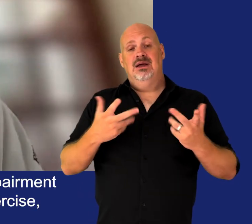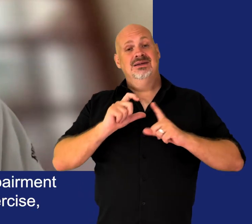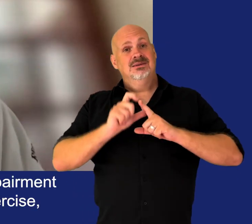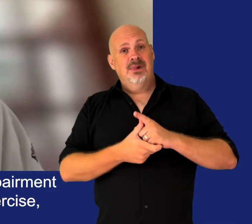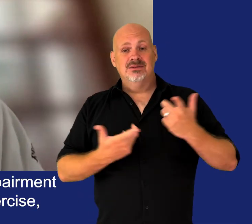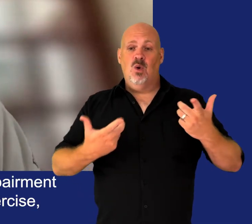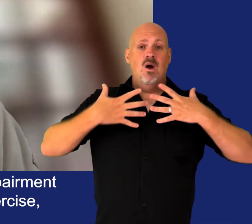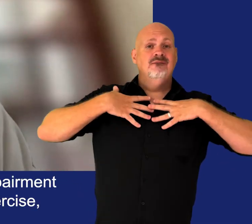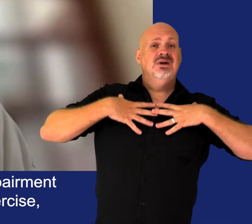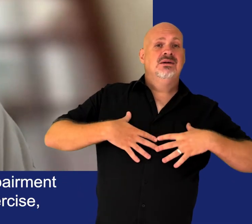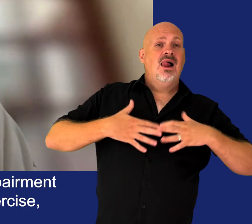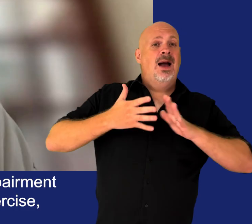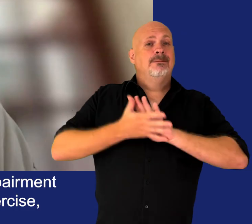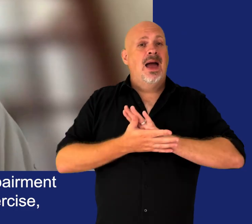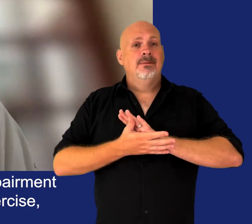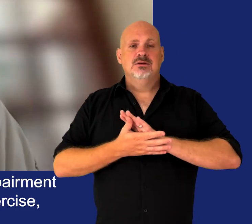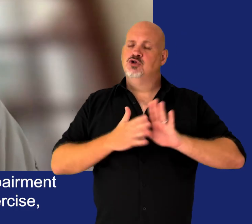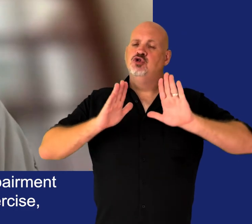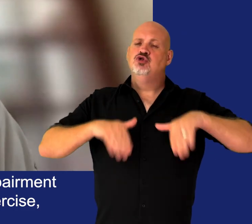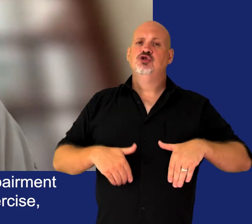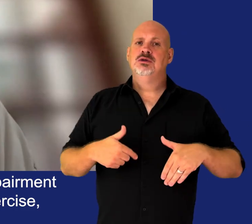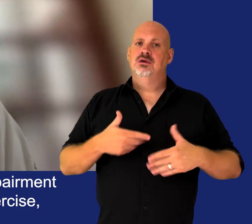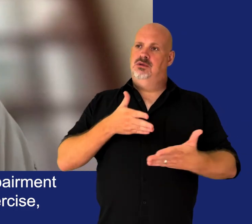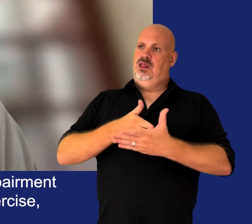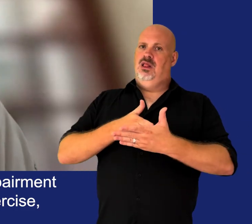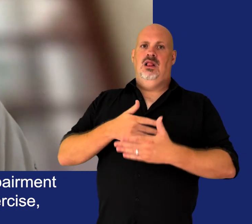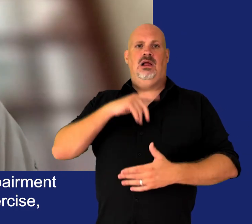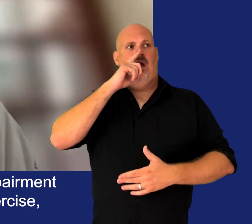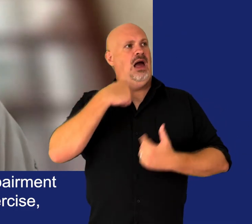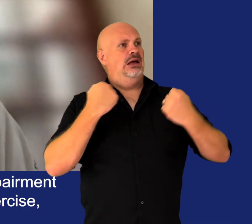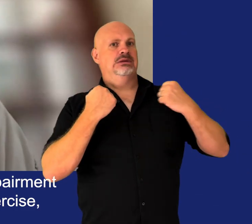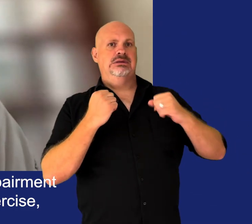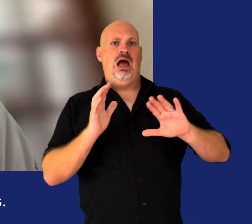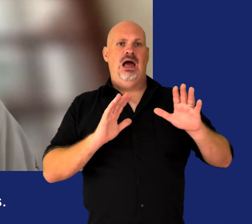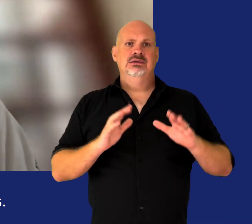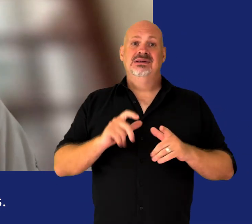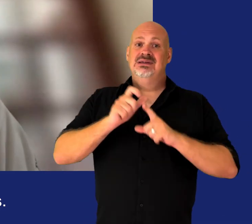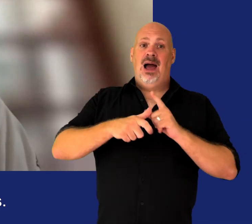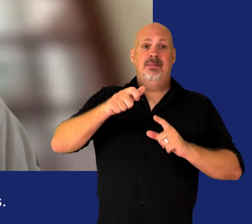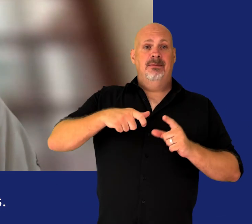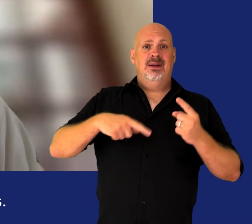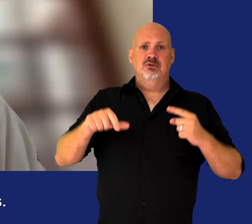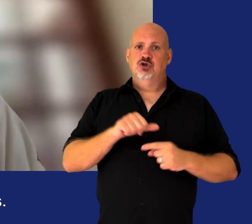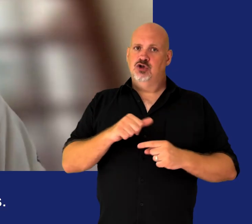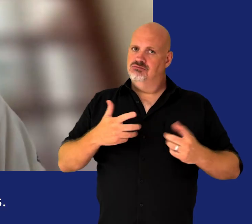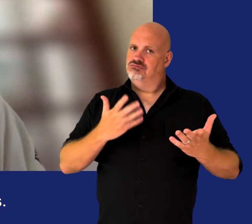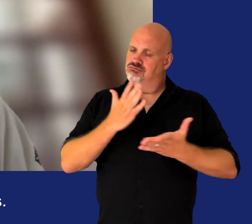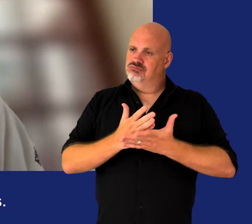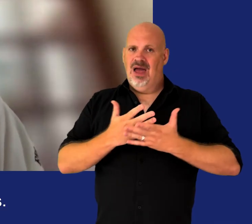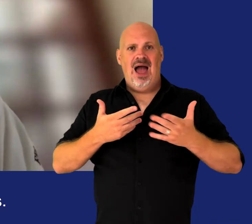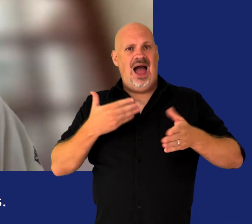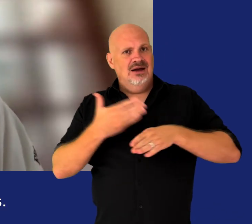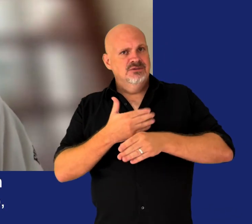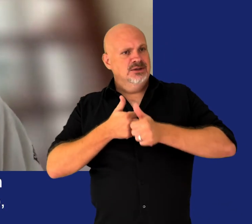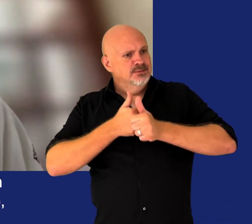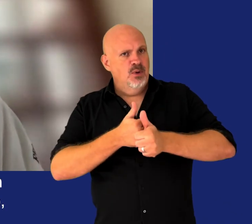having a disability or a physical impairment shouldn't stop people from enjoying exercise, and disabled people should be actively supported in